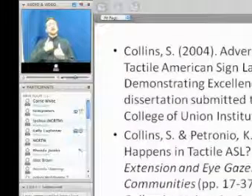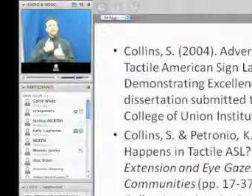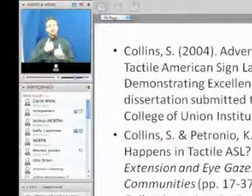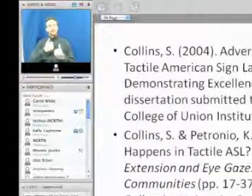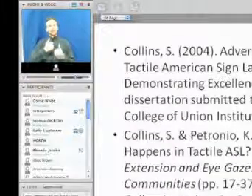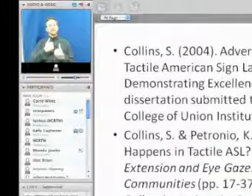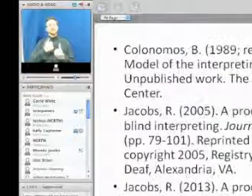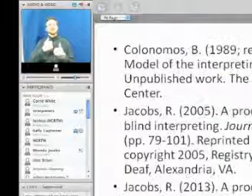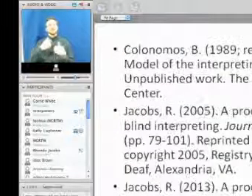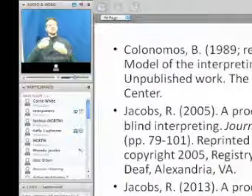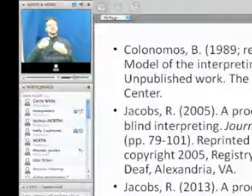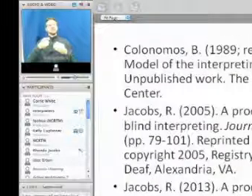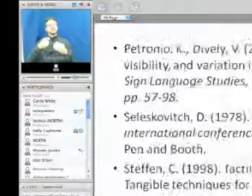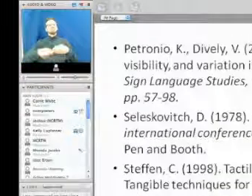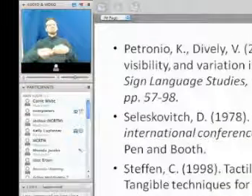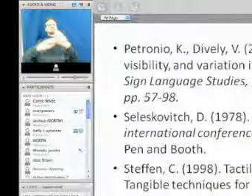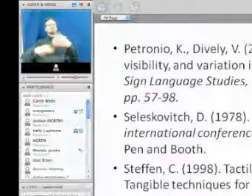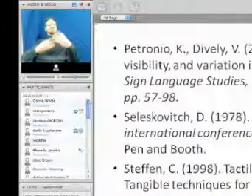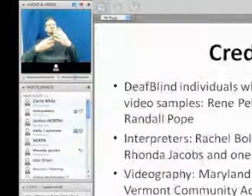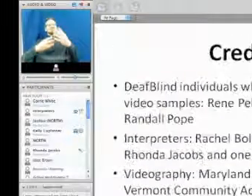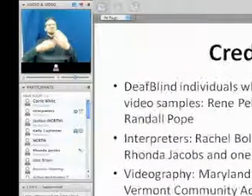here's all the references if you need those.